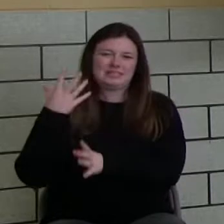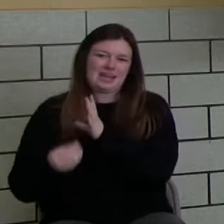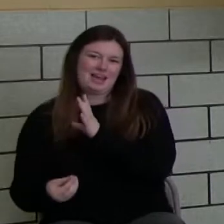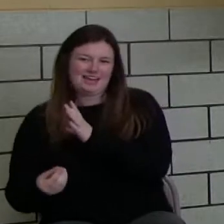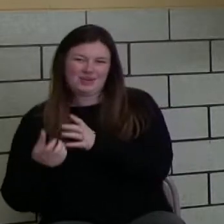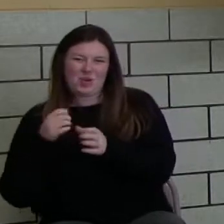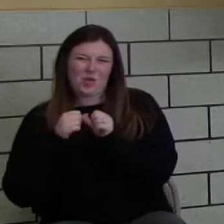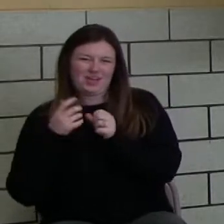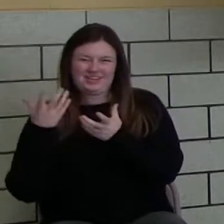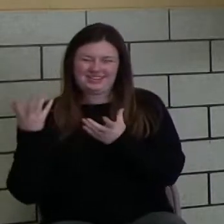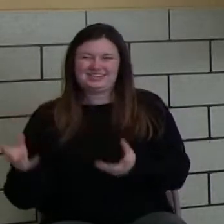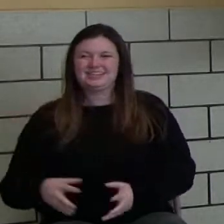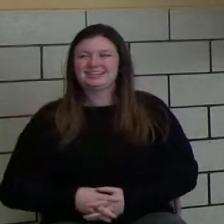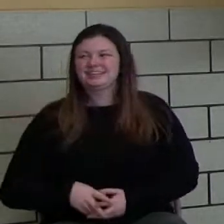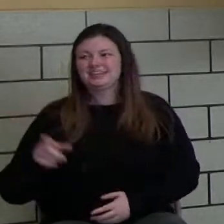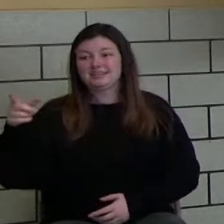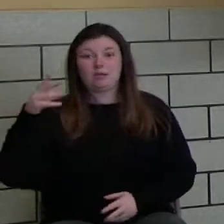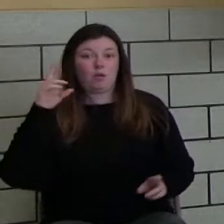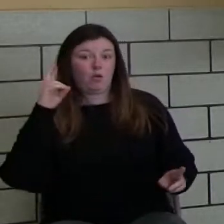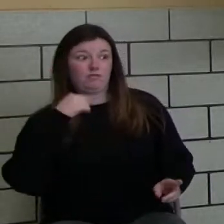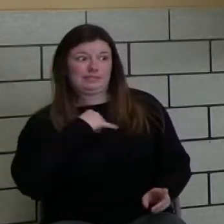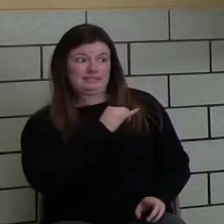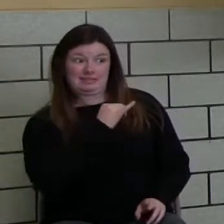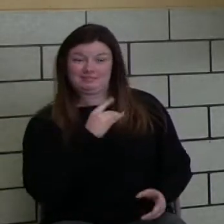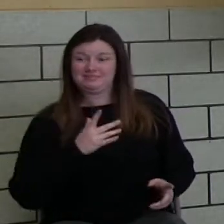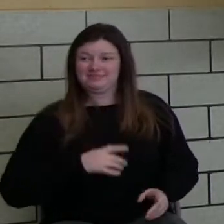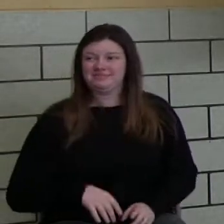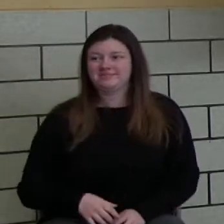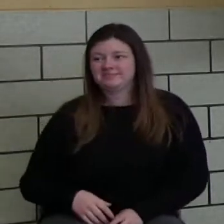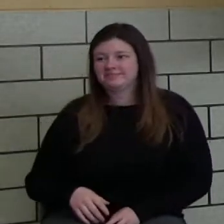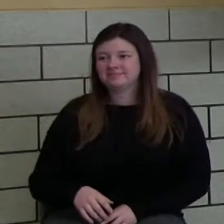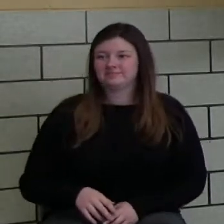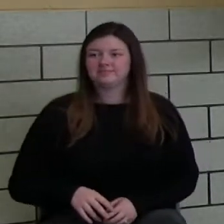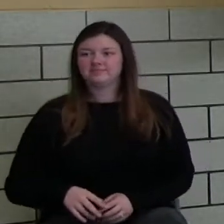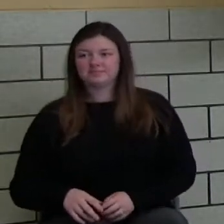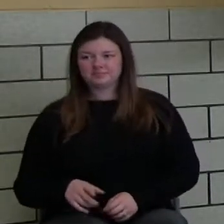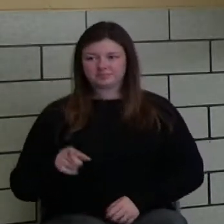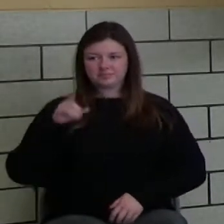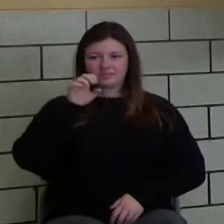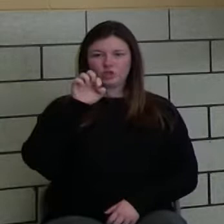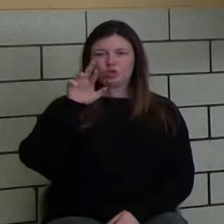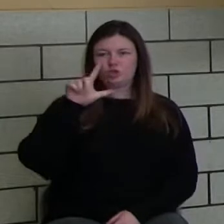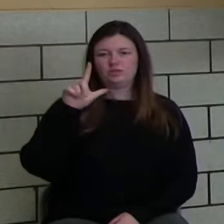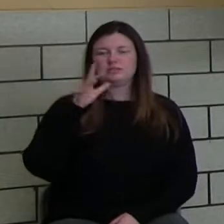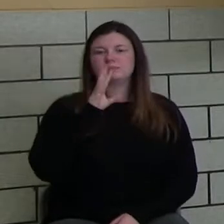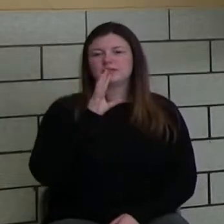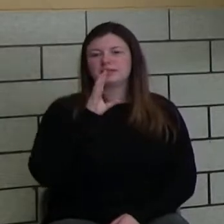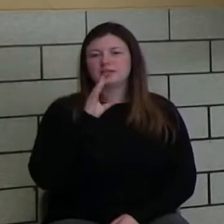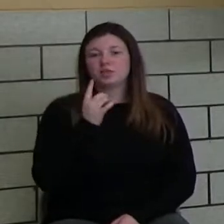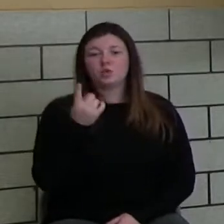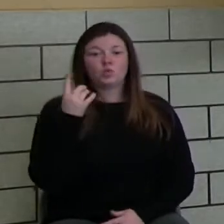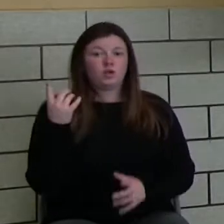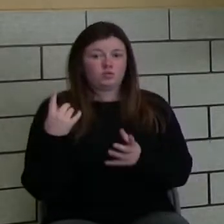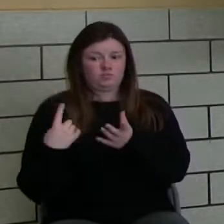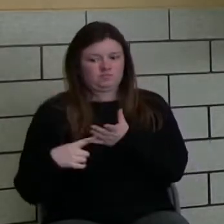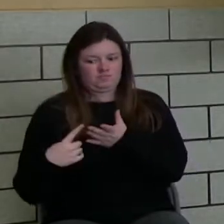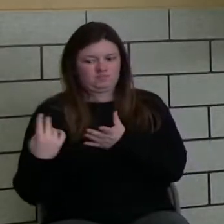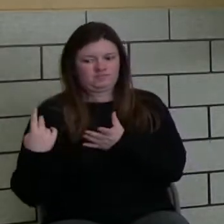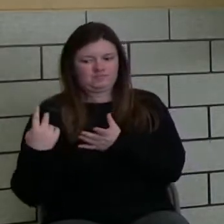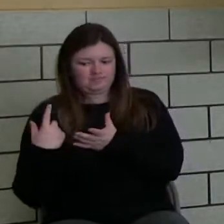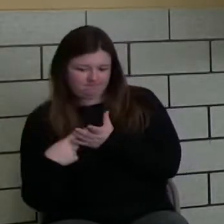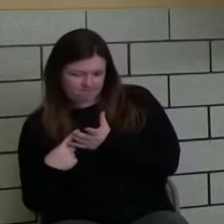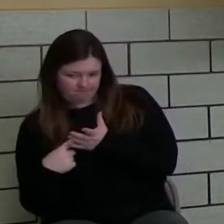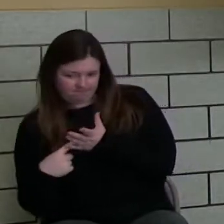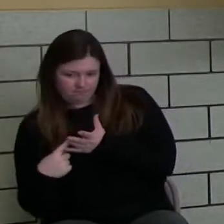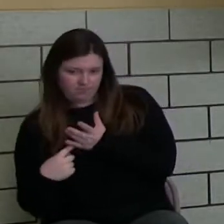and gone. Well, one of the other conversations we had as a sidebar over here was the idea that this has got to be